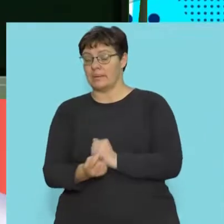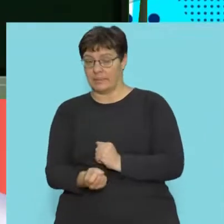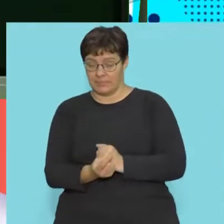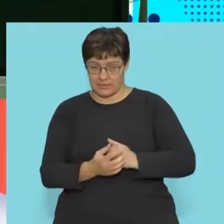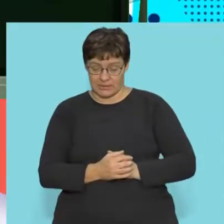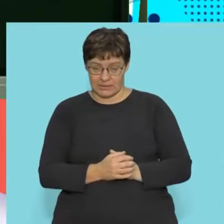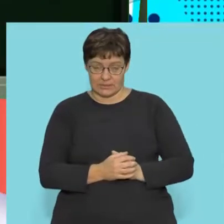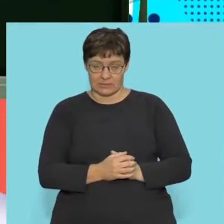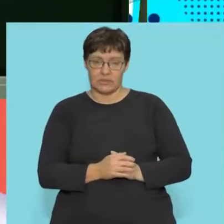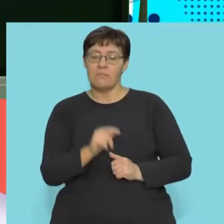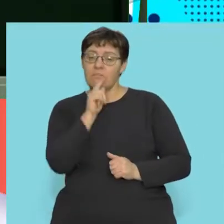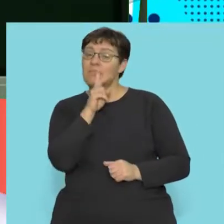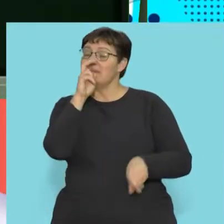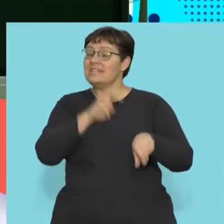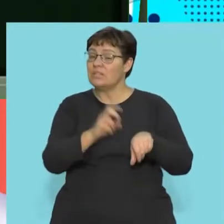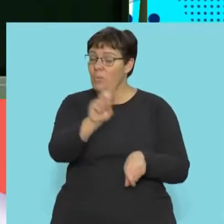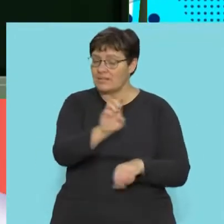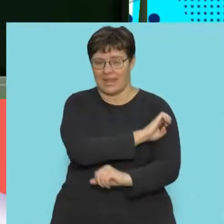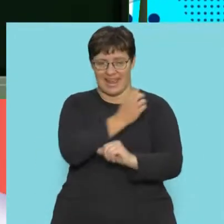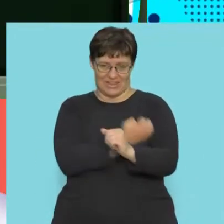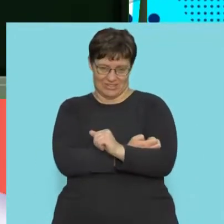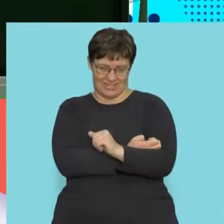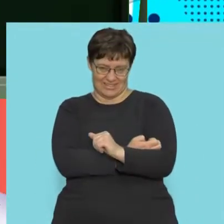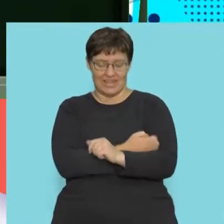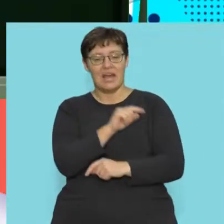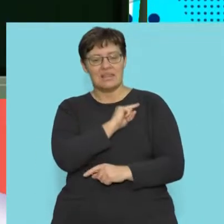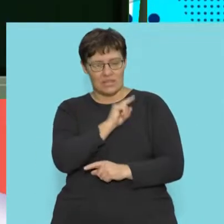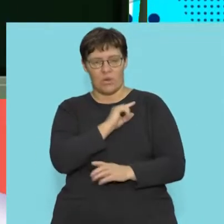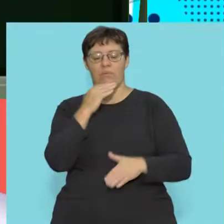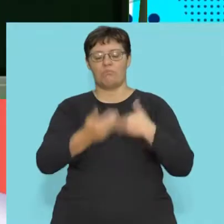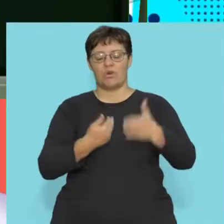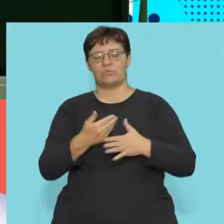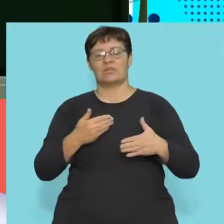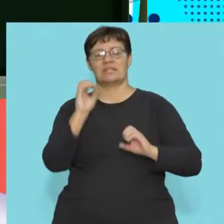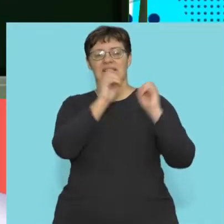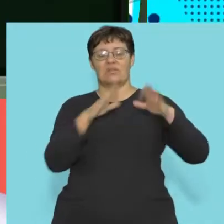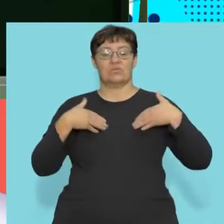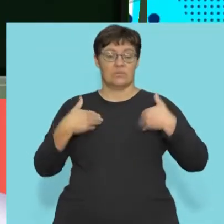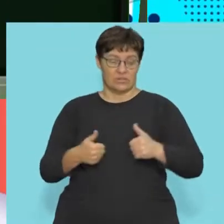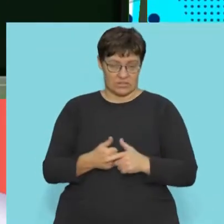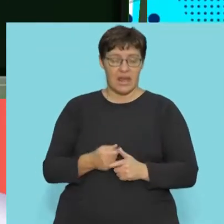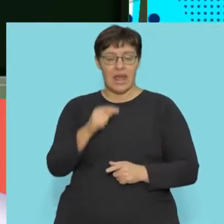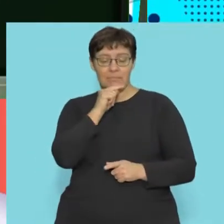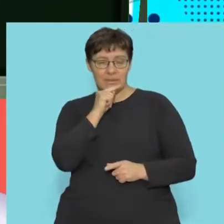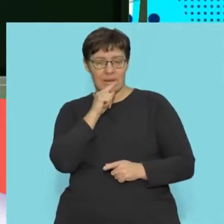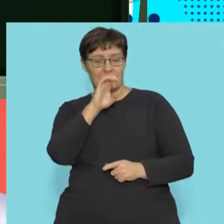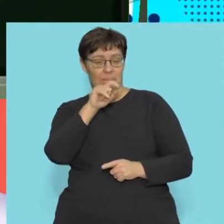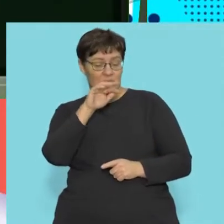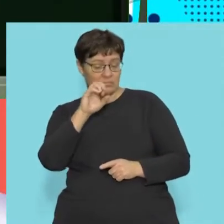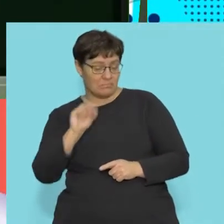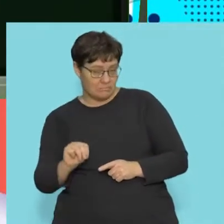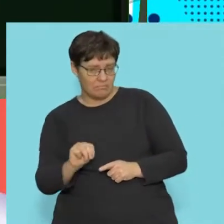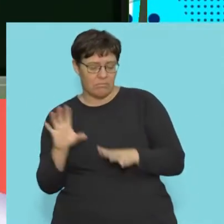different reactions. And these all require energy, and hence the relationship to the process of cellular respiration and